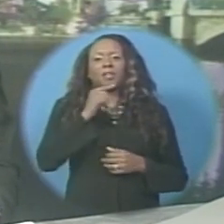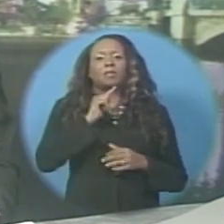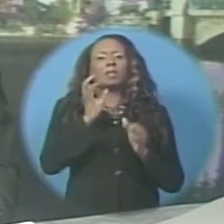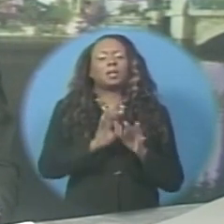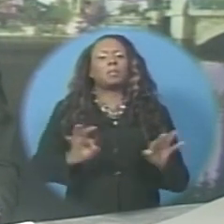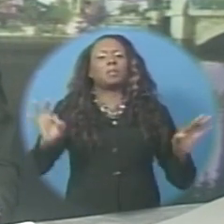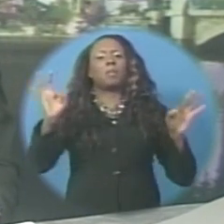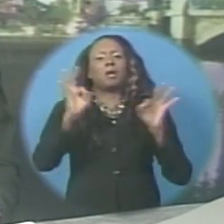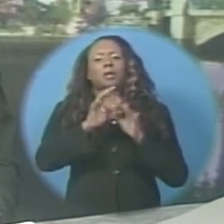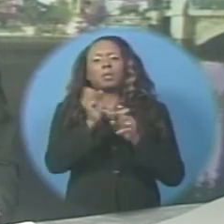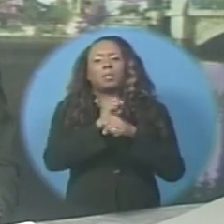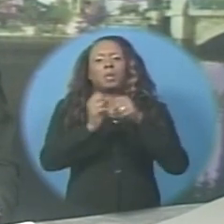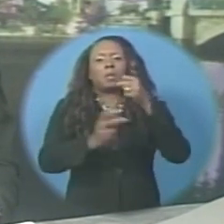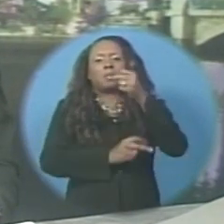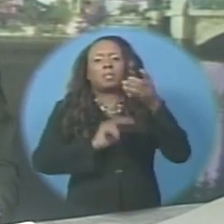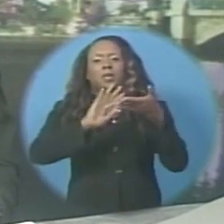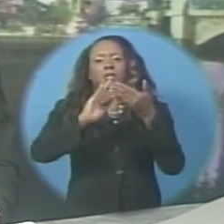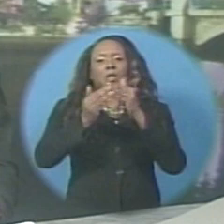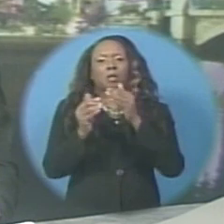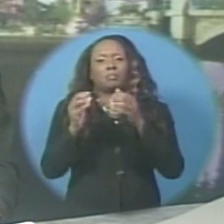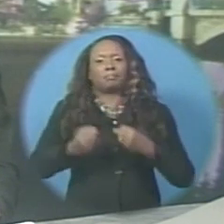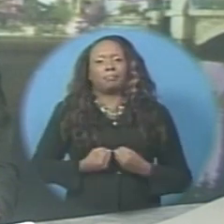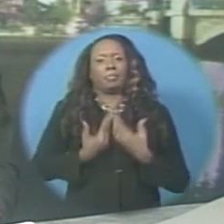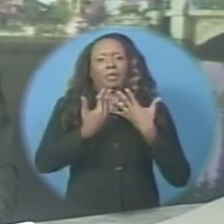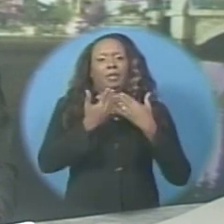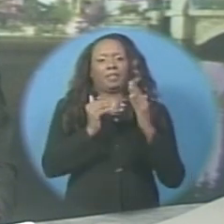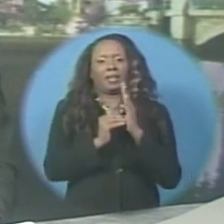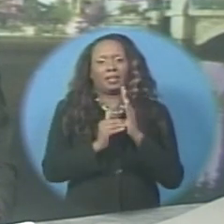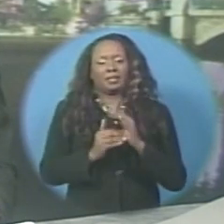the catalyst for the regeneration of Bridgetown.